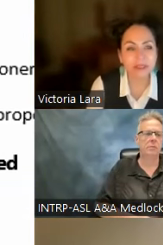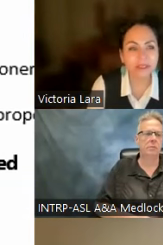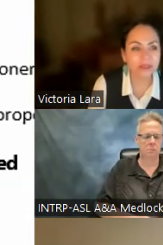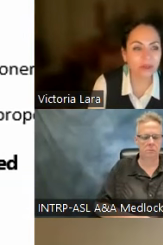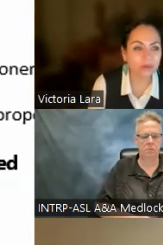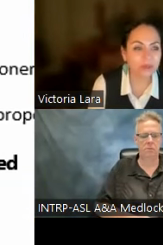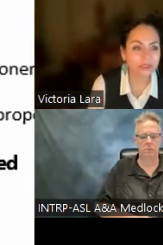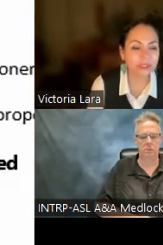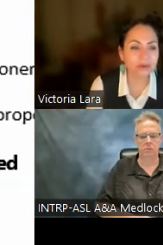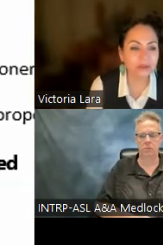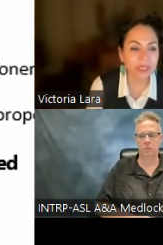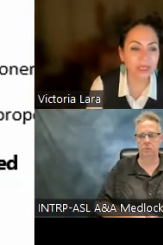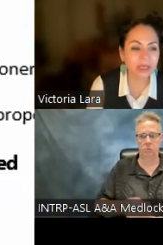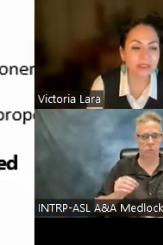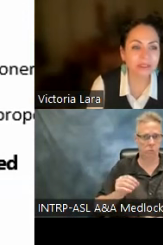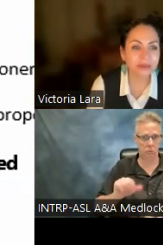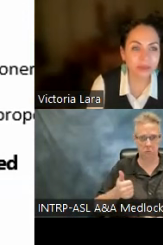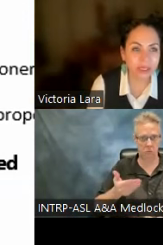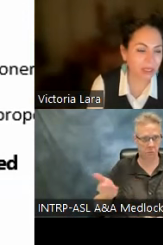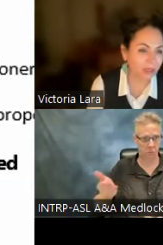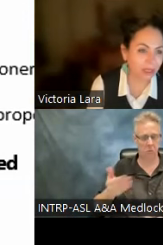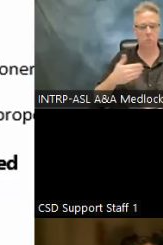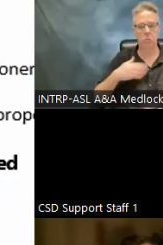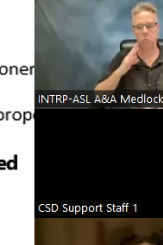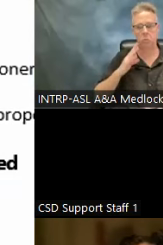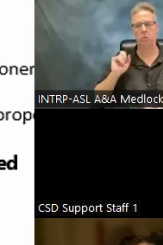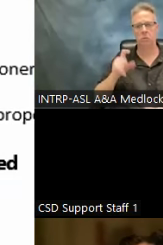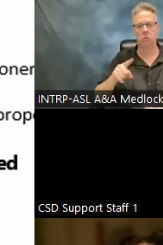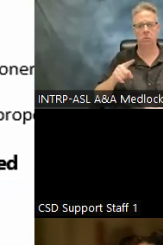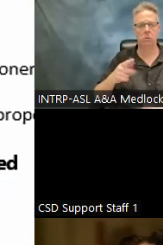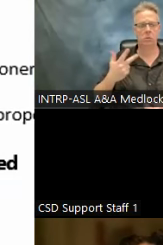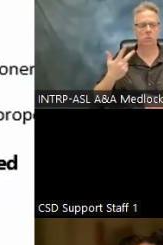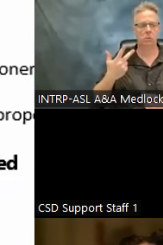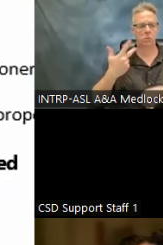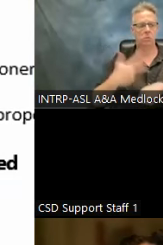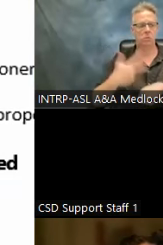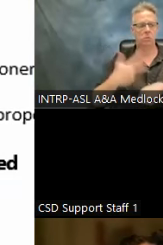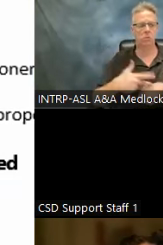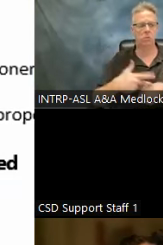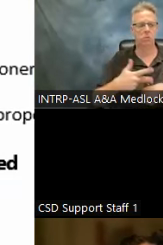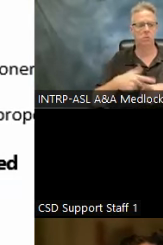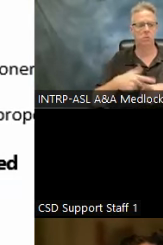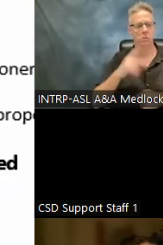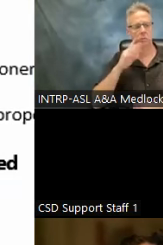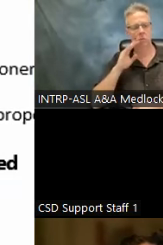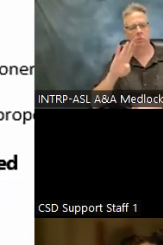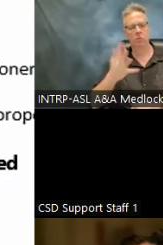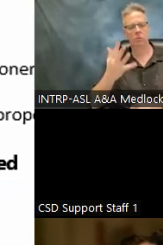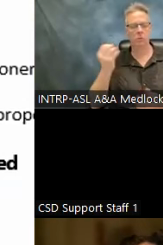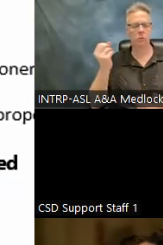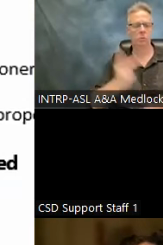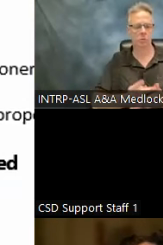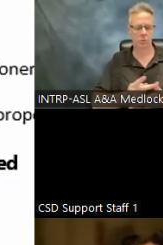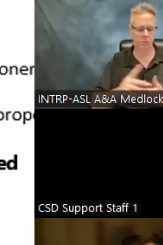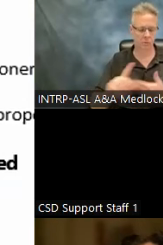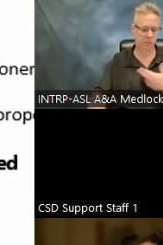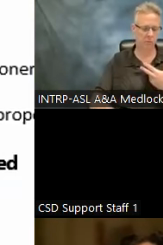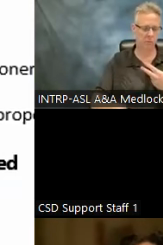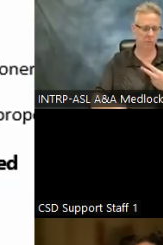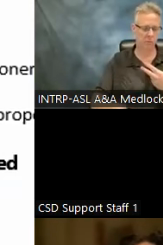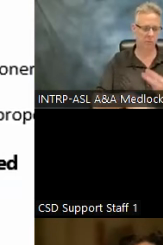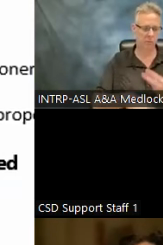no additional questions, I'm gonna ask 3 times for B5 to approve B5. The first one